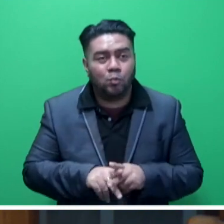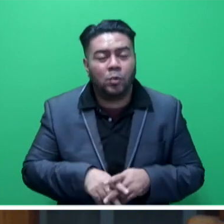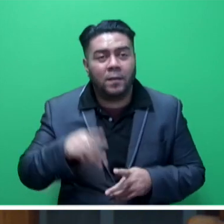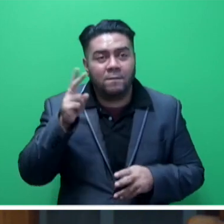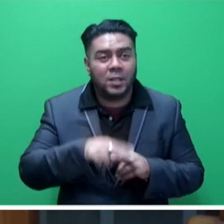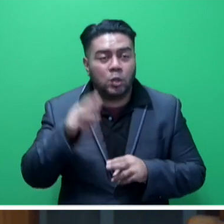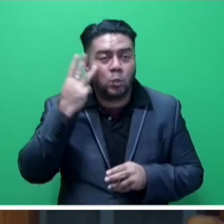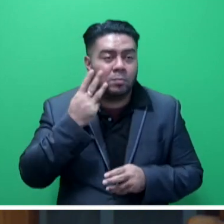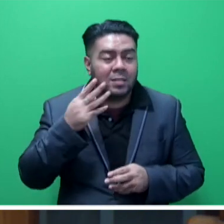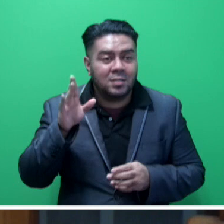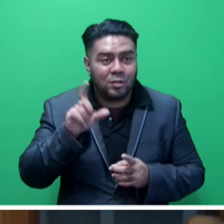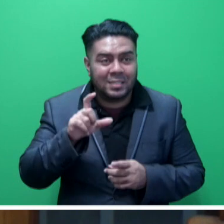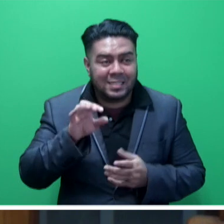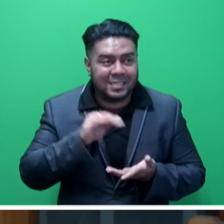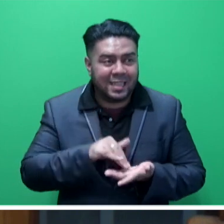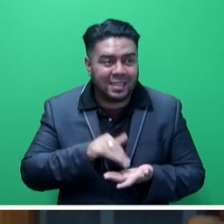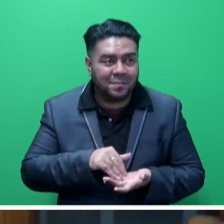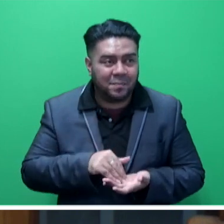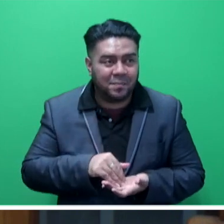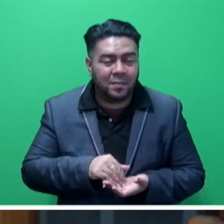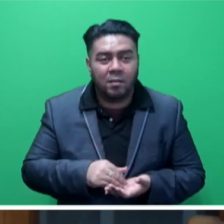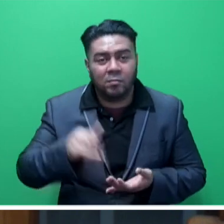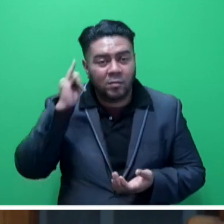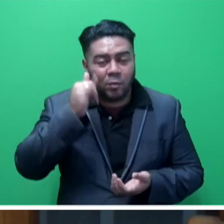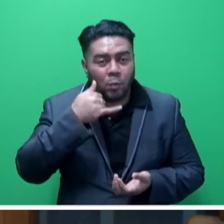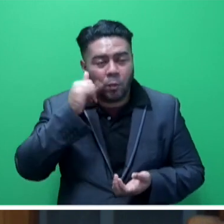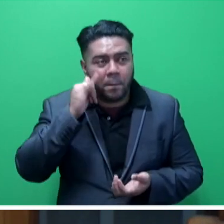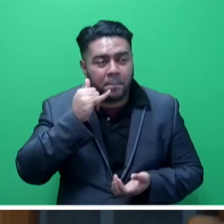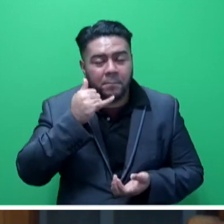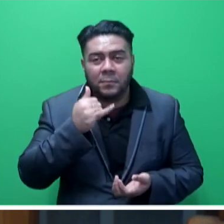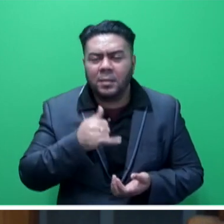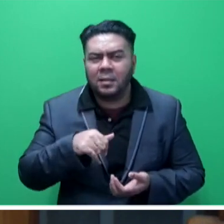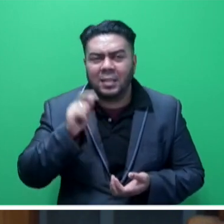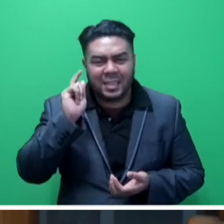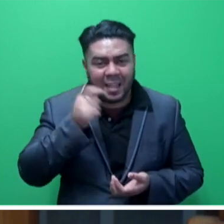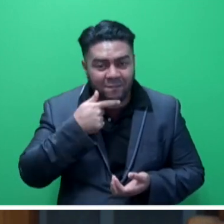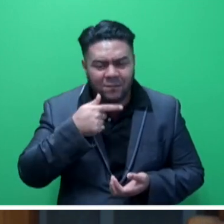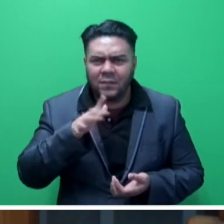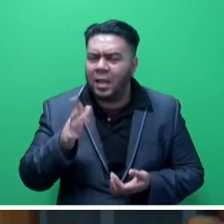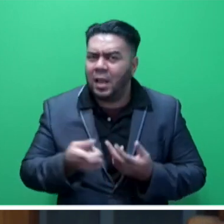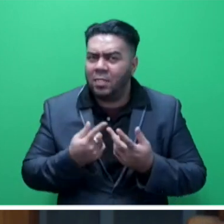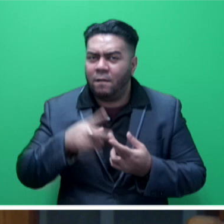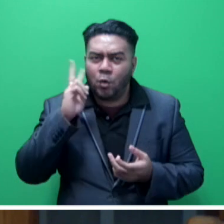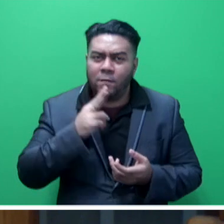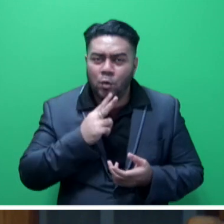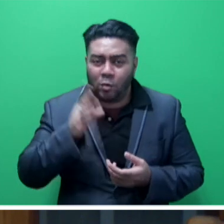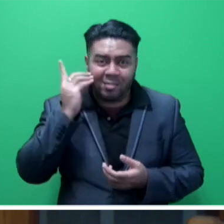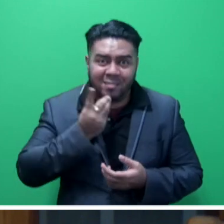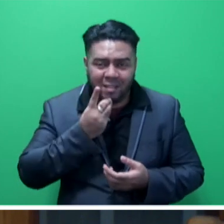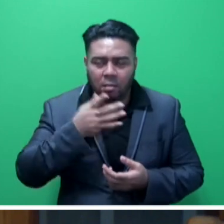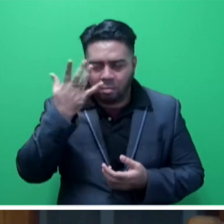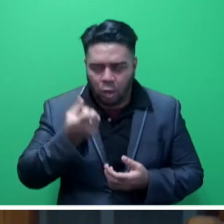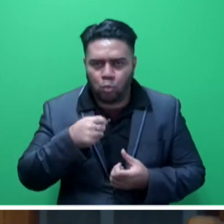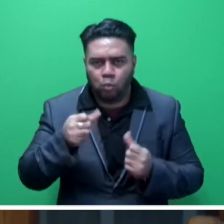Center, the telecom companies, mainly Telecom Fiji Limited, Vodafone and Digicel. It started